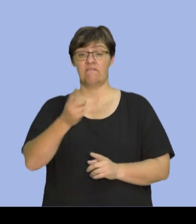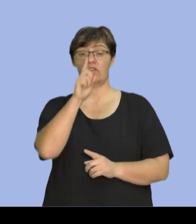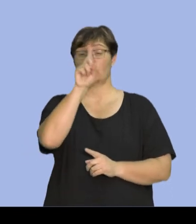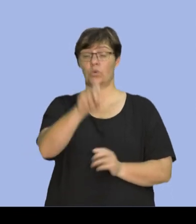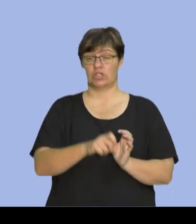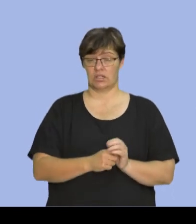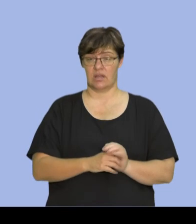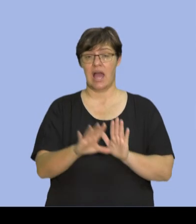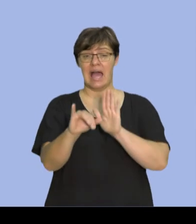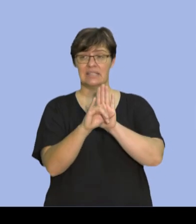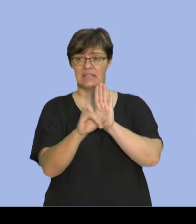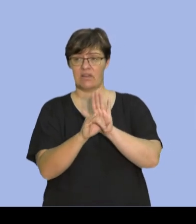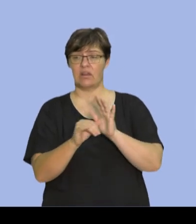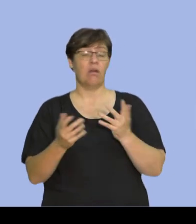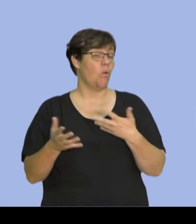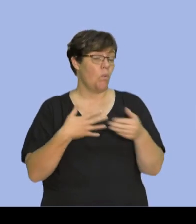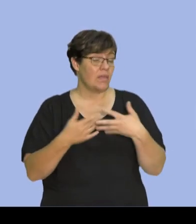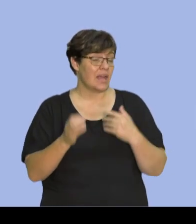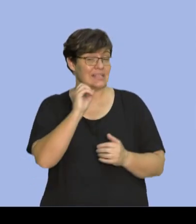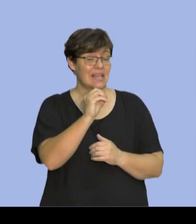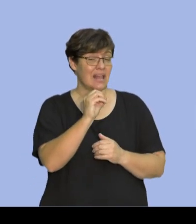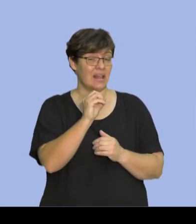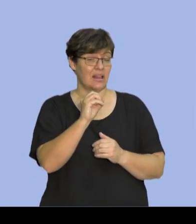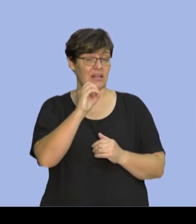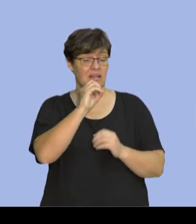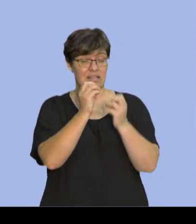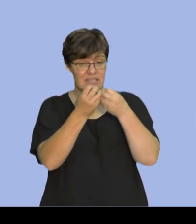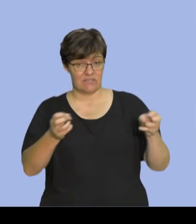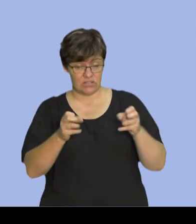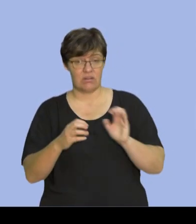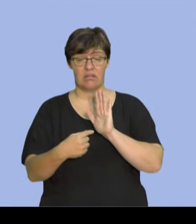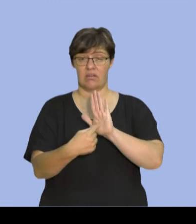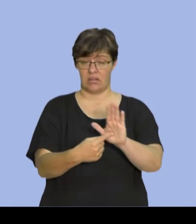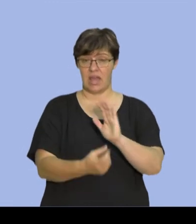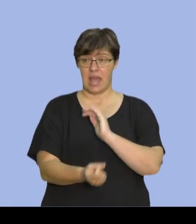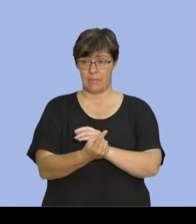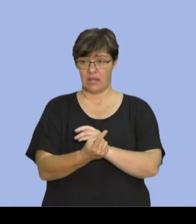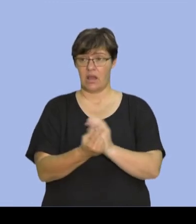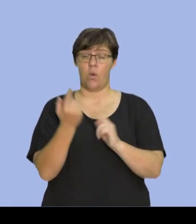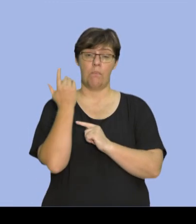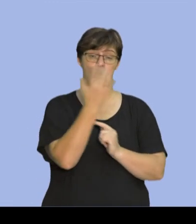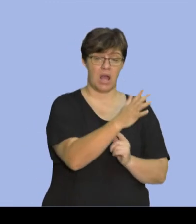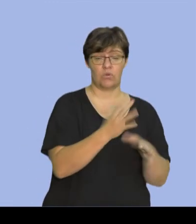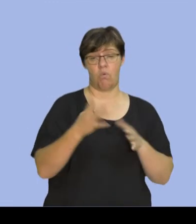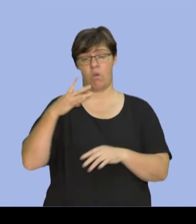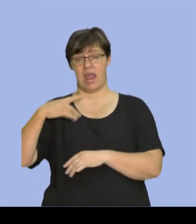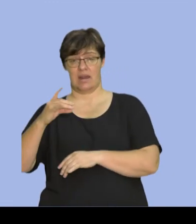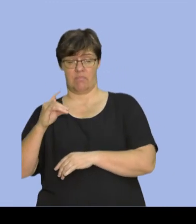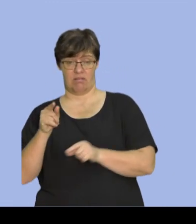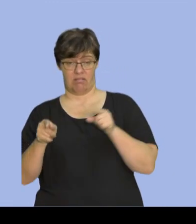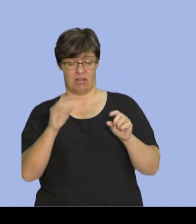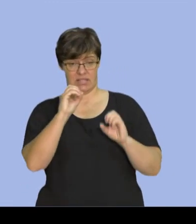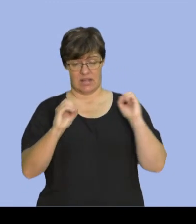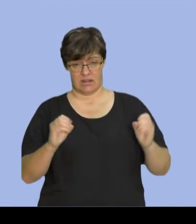reads, identify whether the cell division in the diagram is occurring in a plant or animal cells. And we've